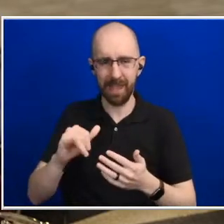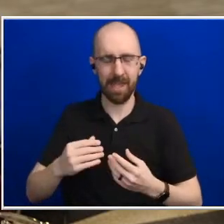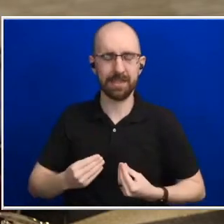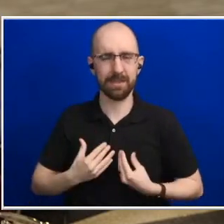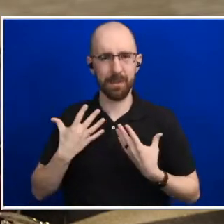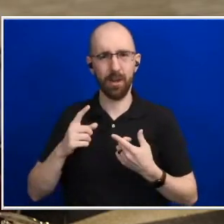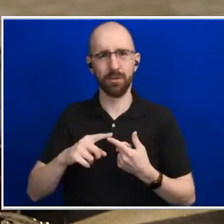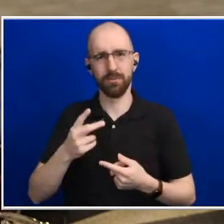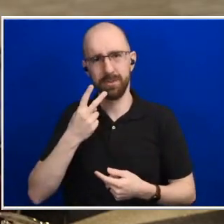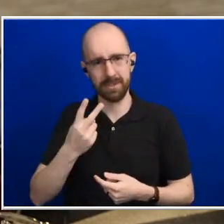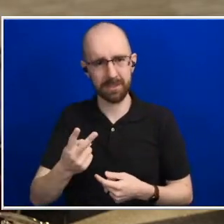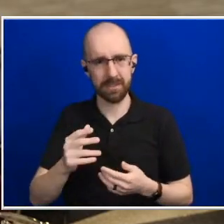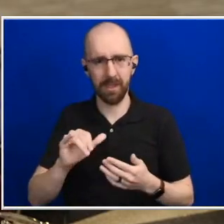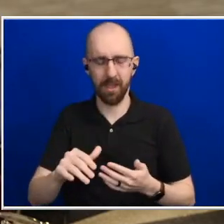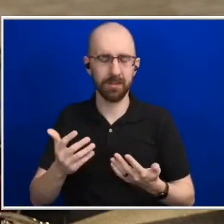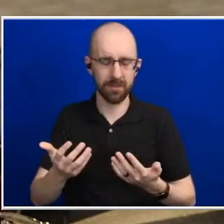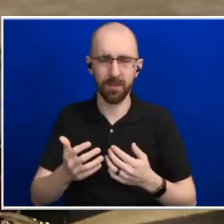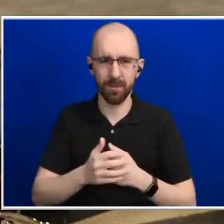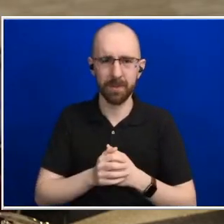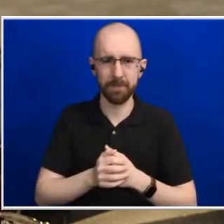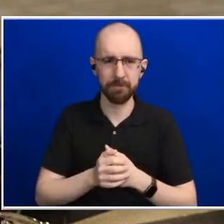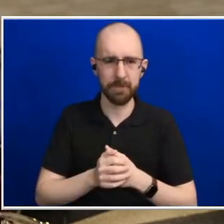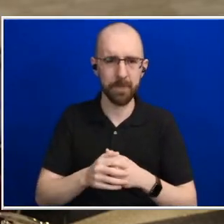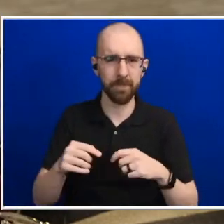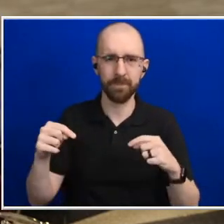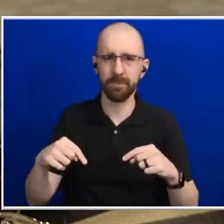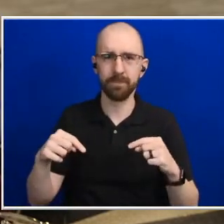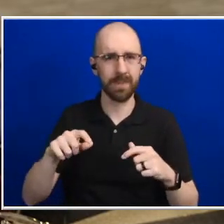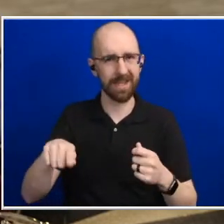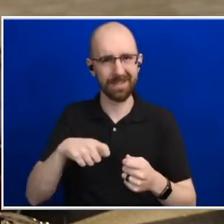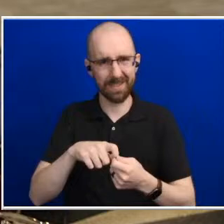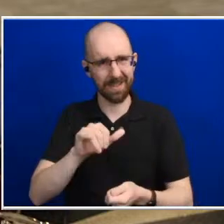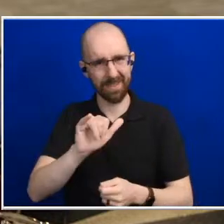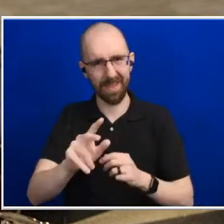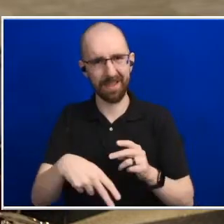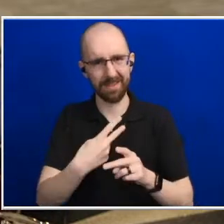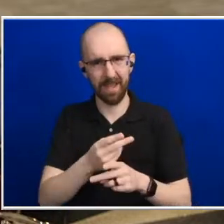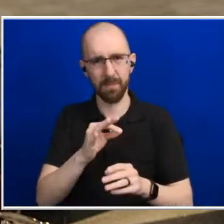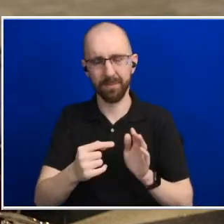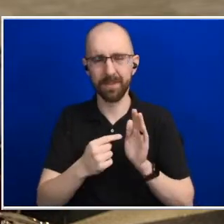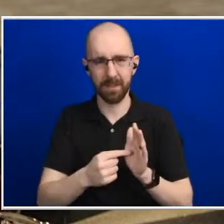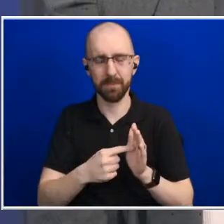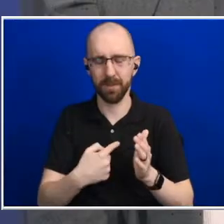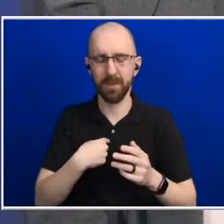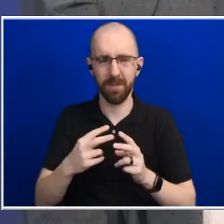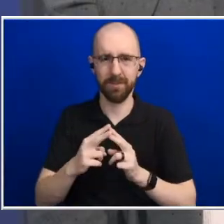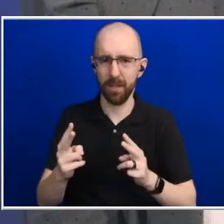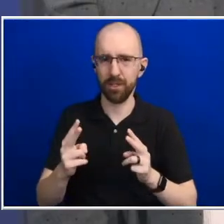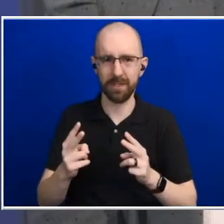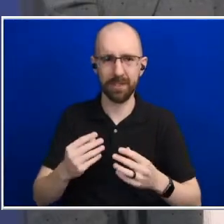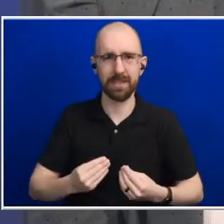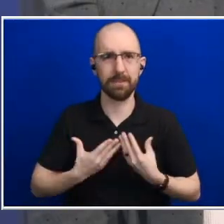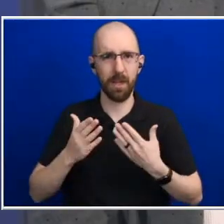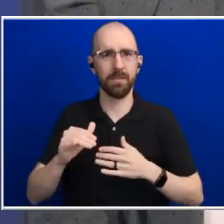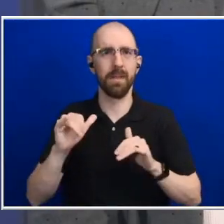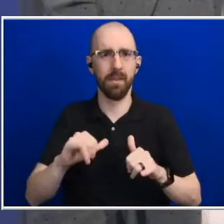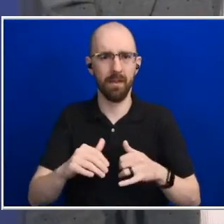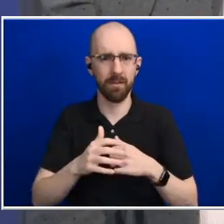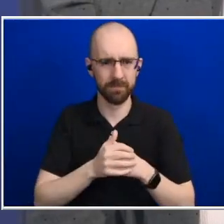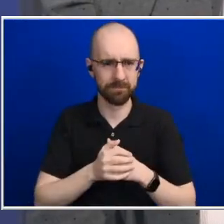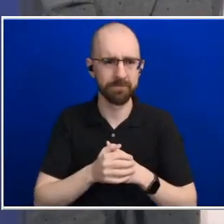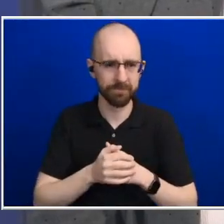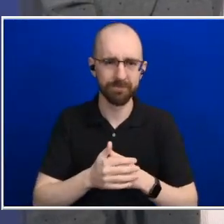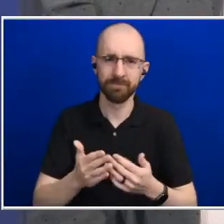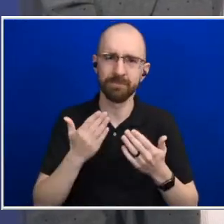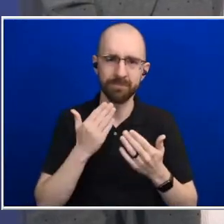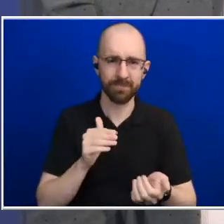So this is exactly that type of example, and I'm very inspired by it. Thanks, Doc.